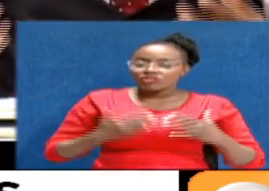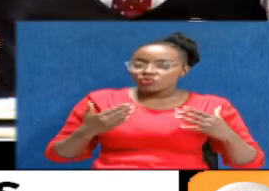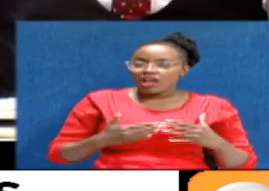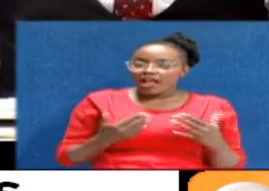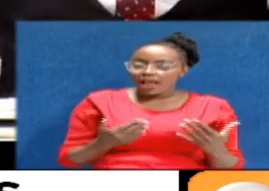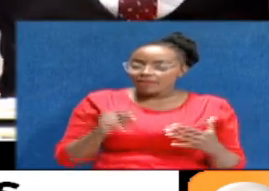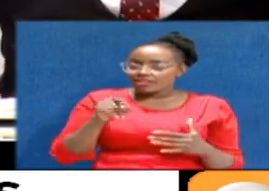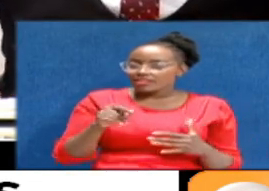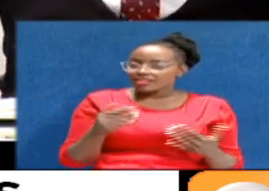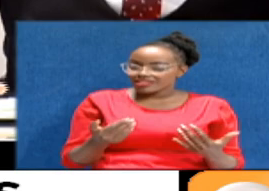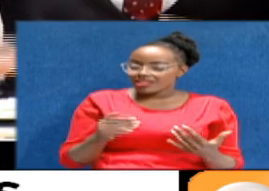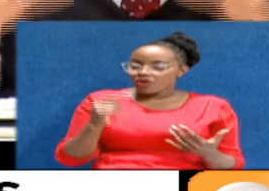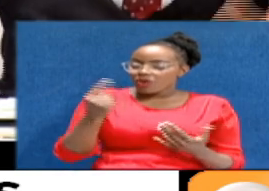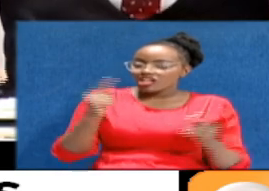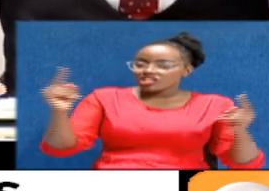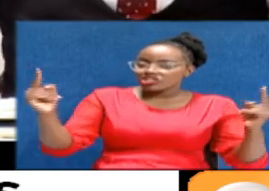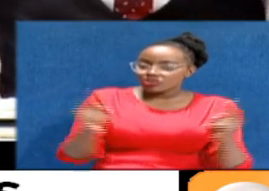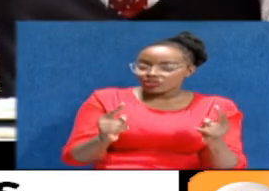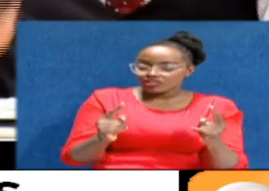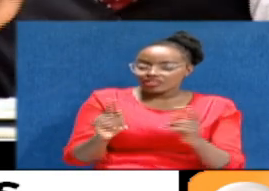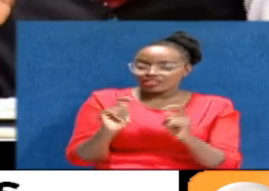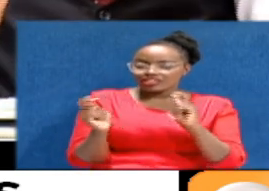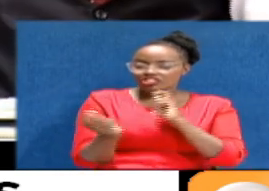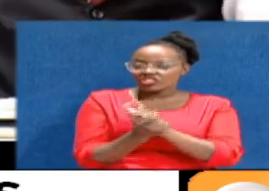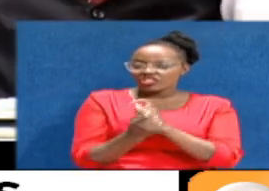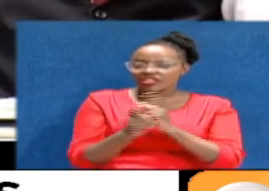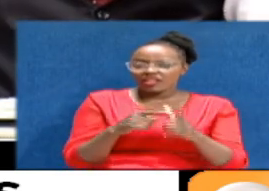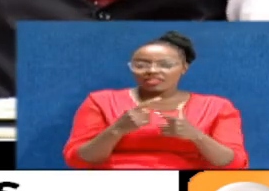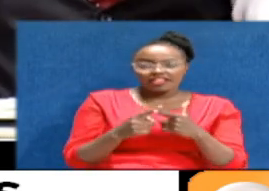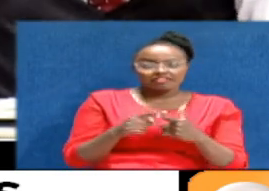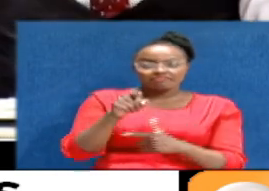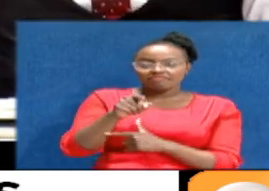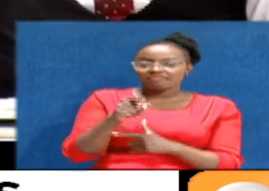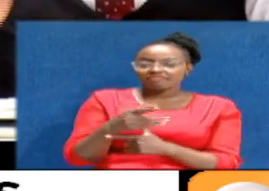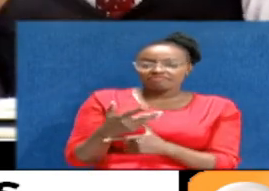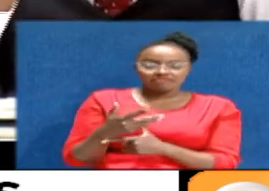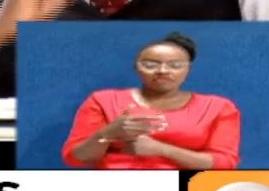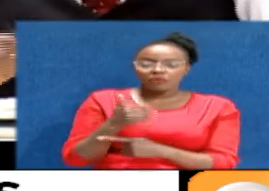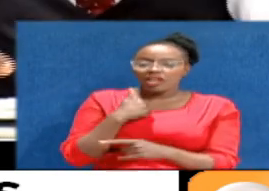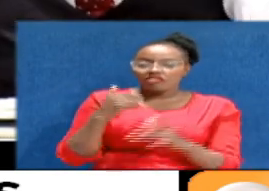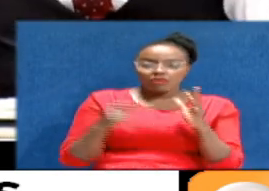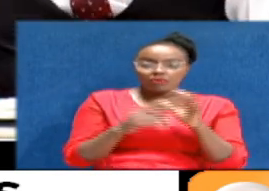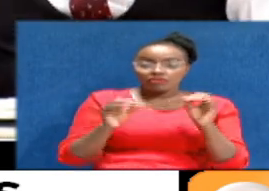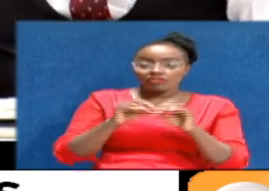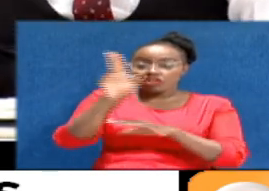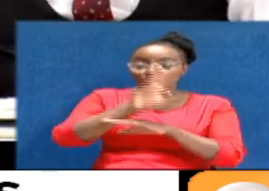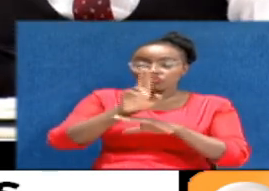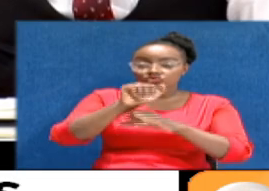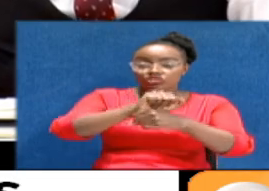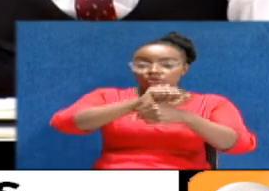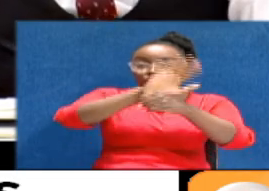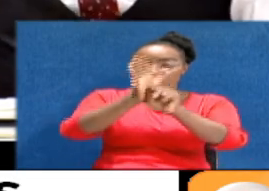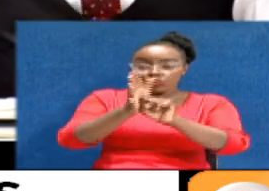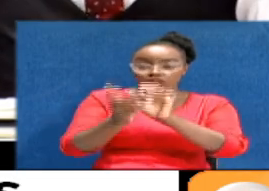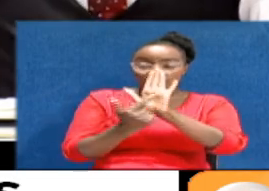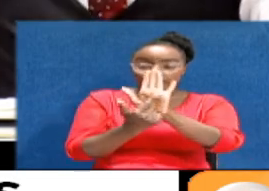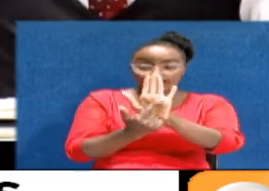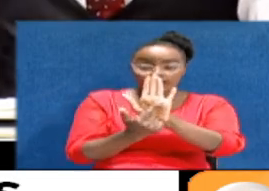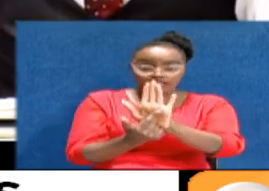this overnight, that there'll be this overnight change, is actually misplaced. And I want to use coronavirus as an